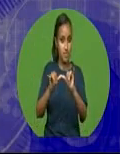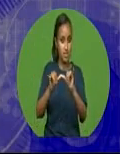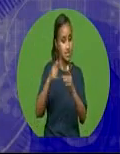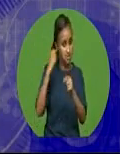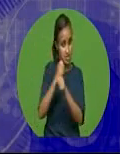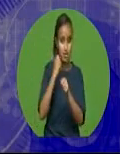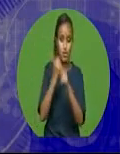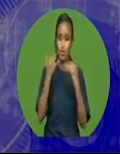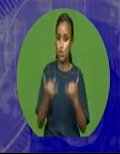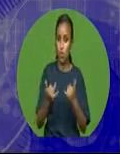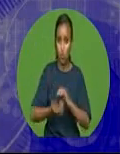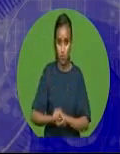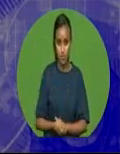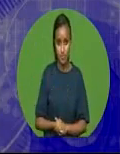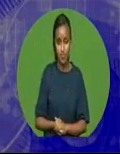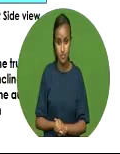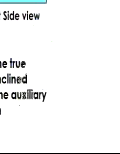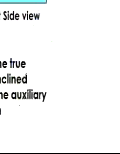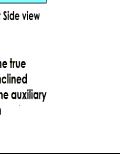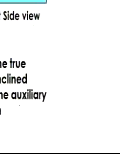Go ahead and do that now.